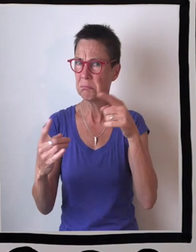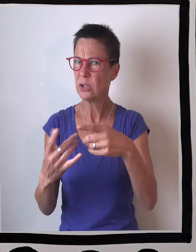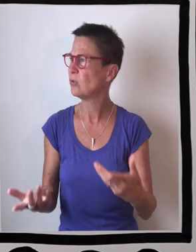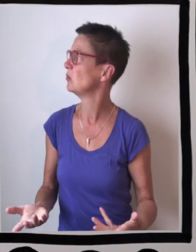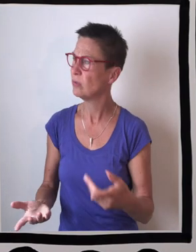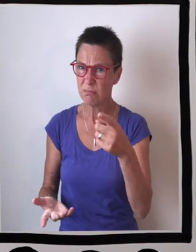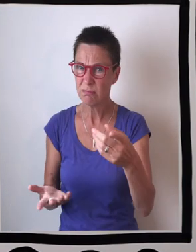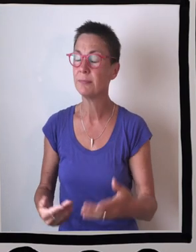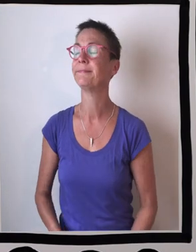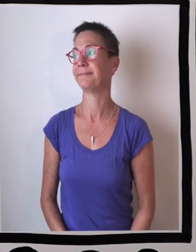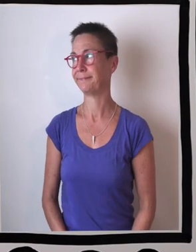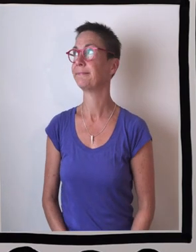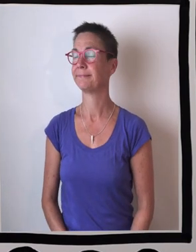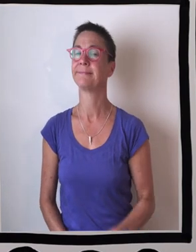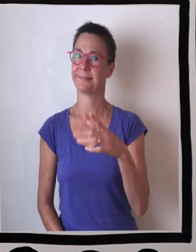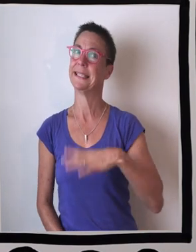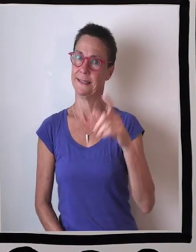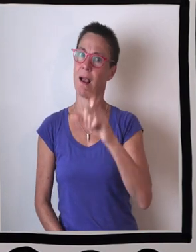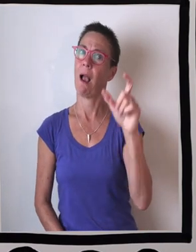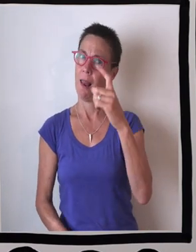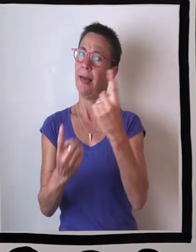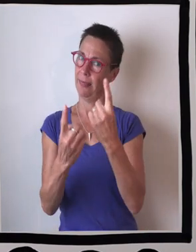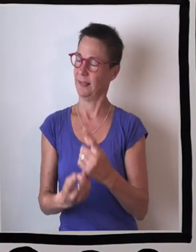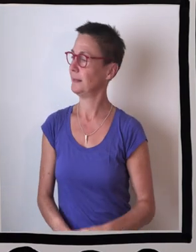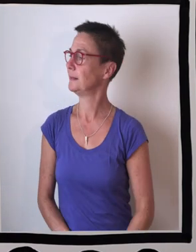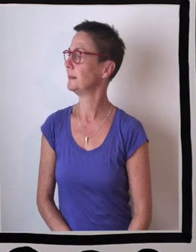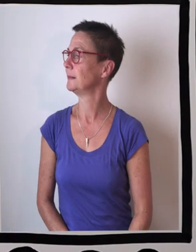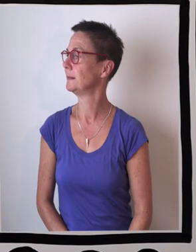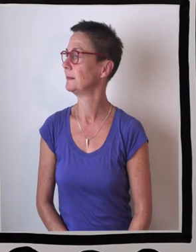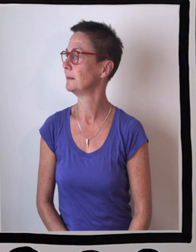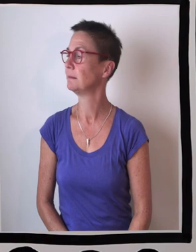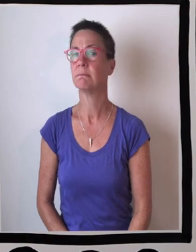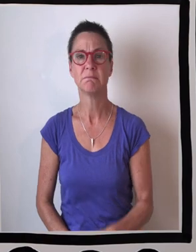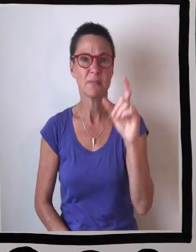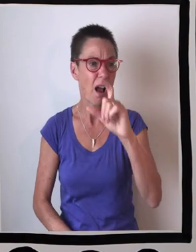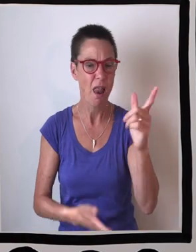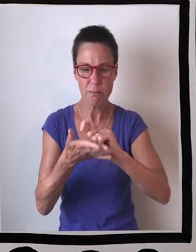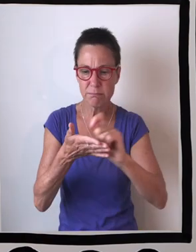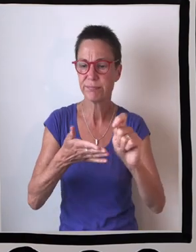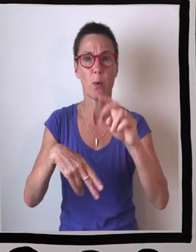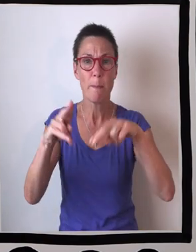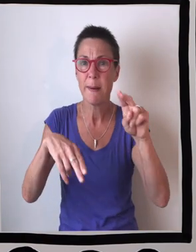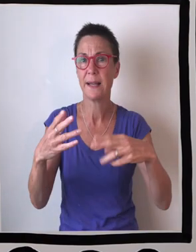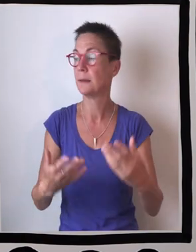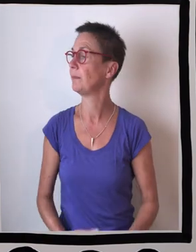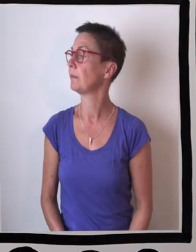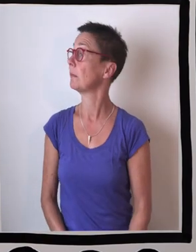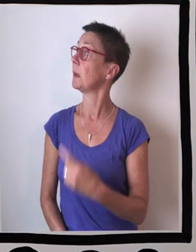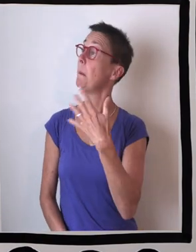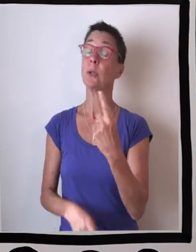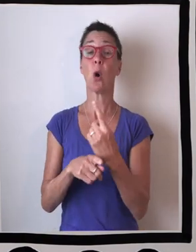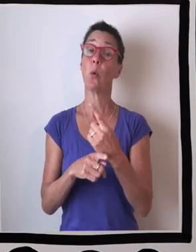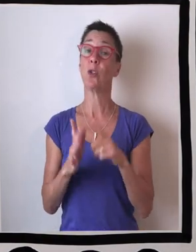So next, we're going to need our colouring equipment. So pens, crayons, or paint. Well, actually, I was